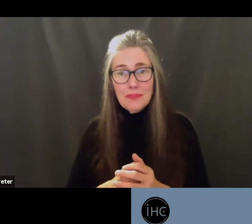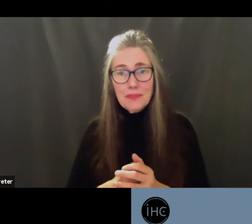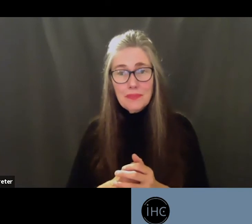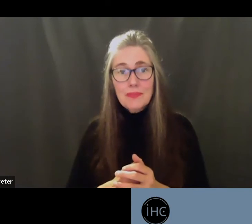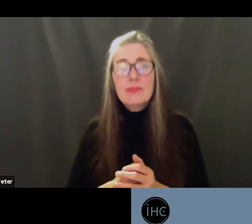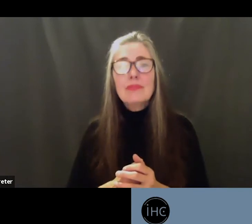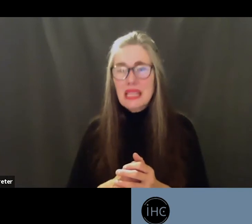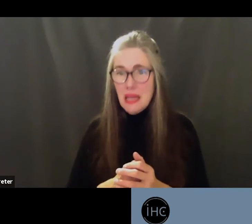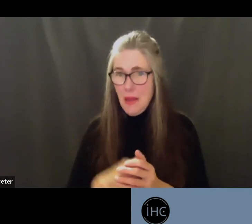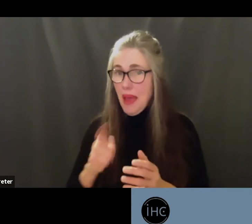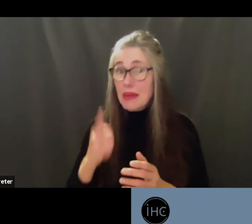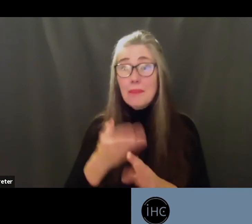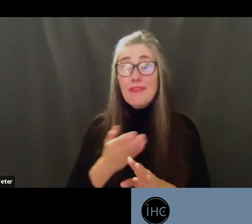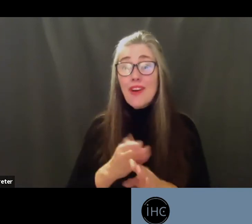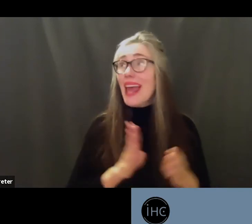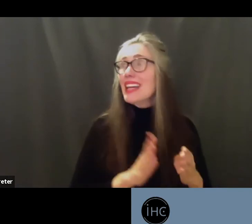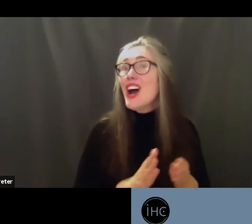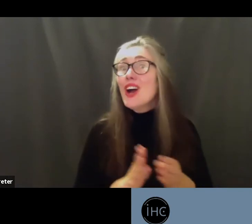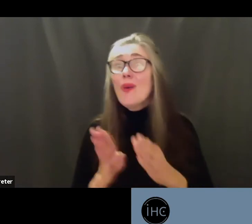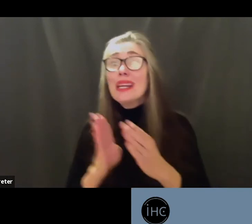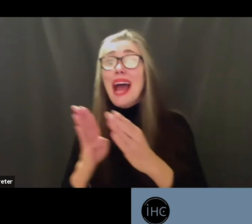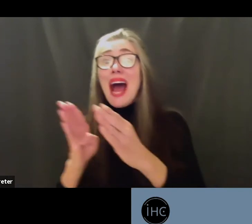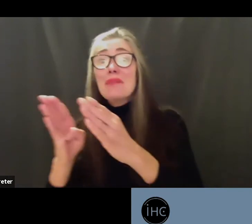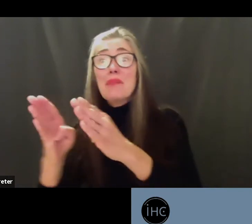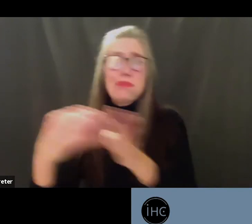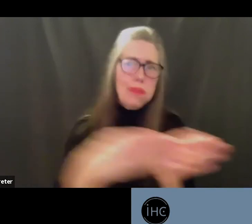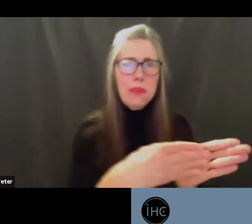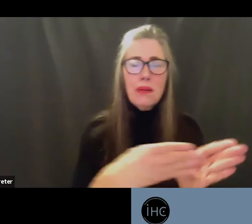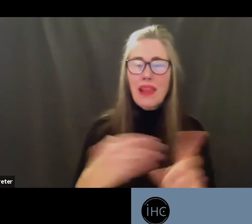course correct for that kind of social progress.